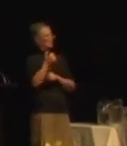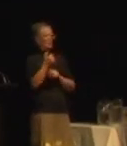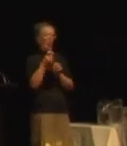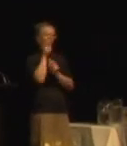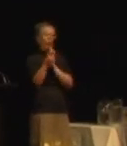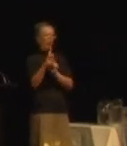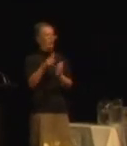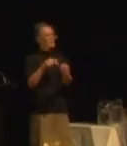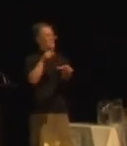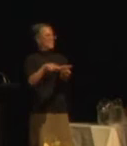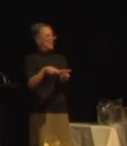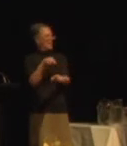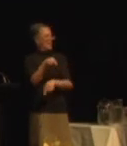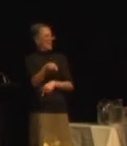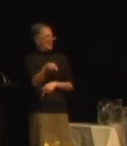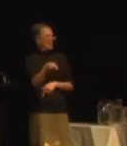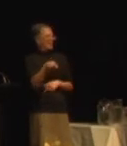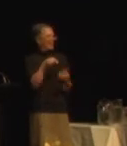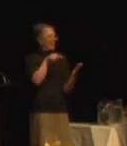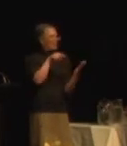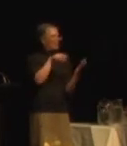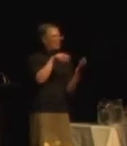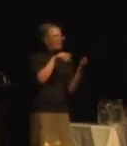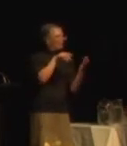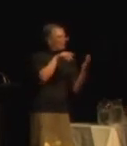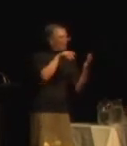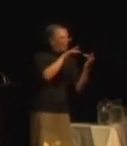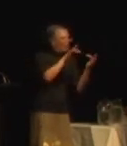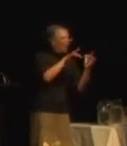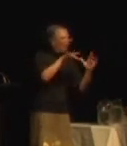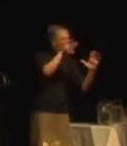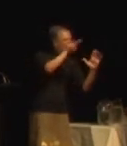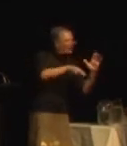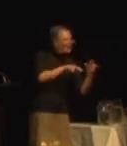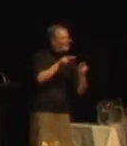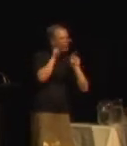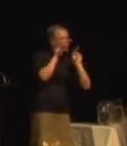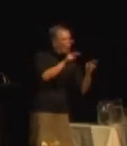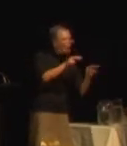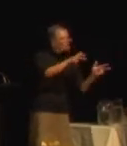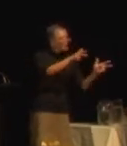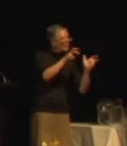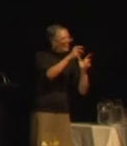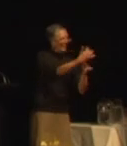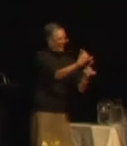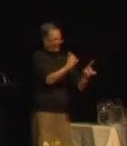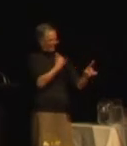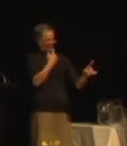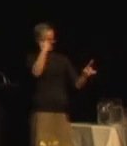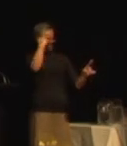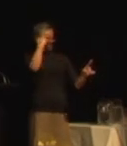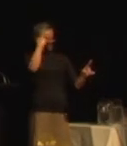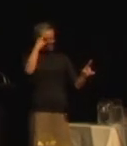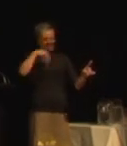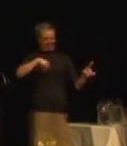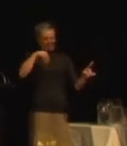hold. What we read and watch and hear influences how we think and act and vote. No one in this room